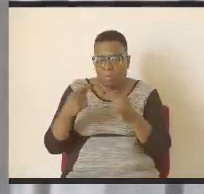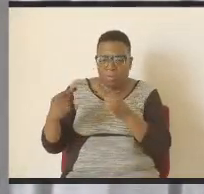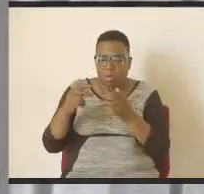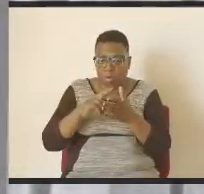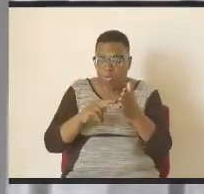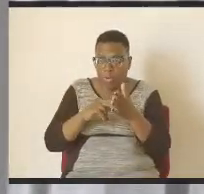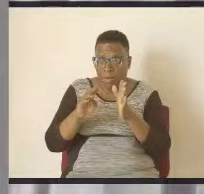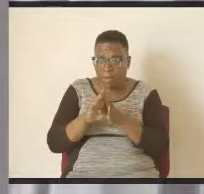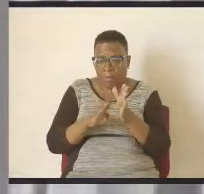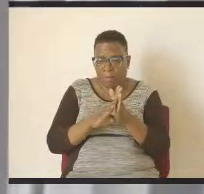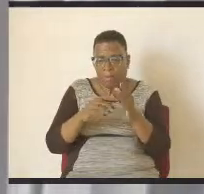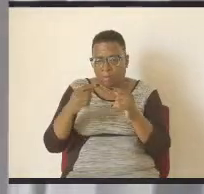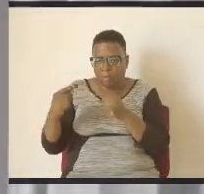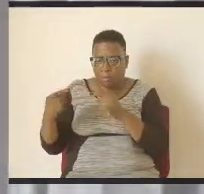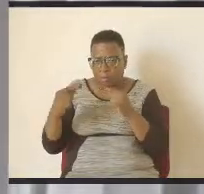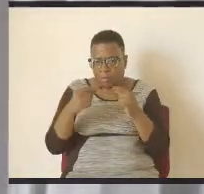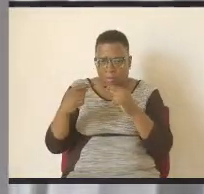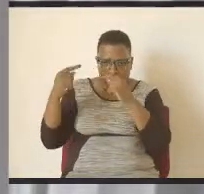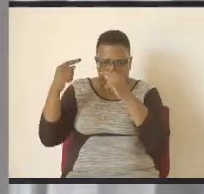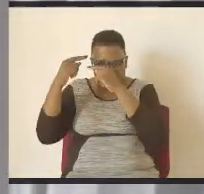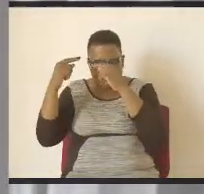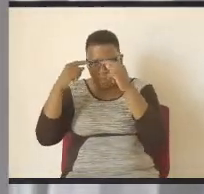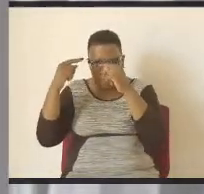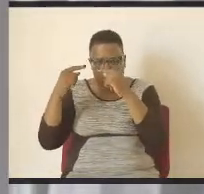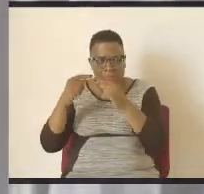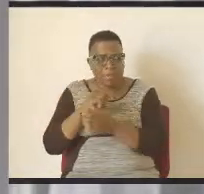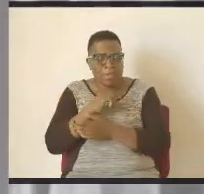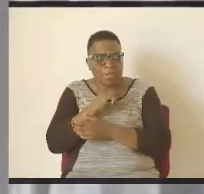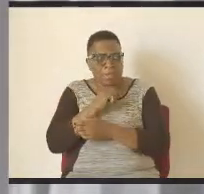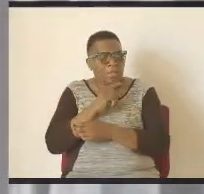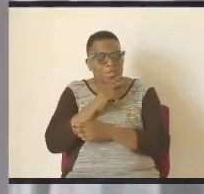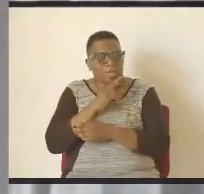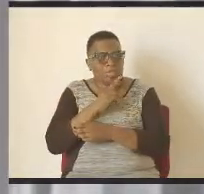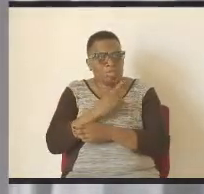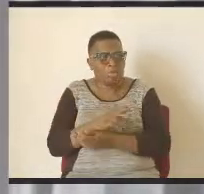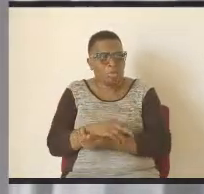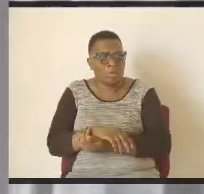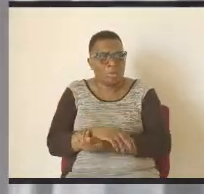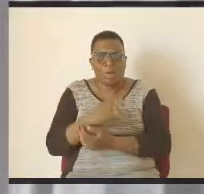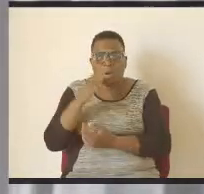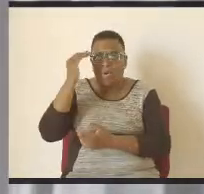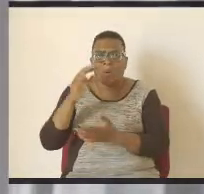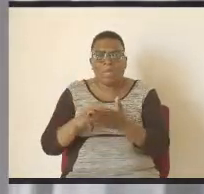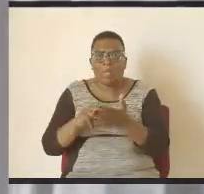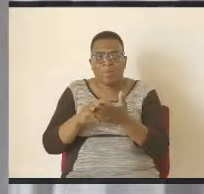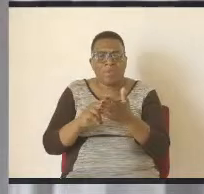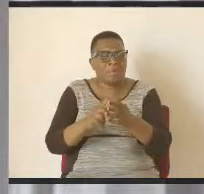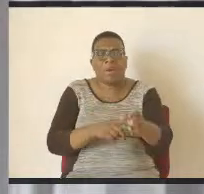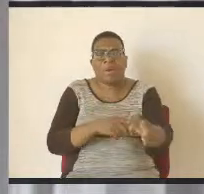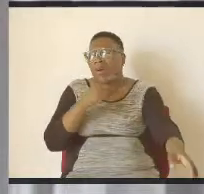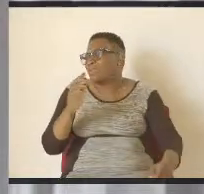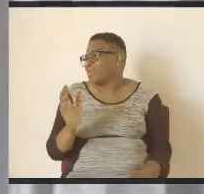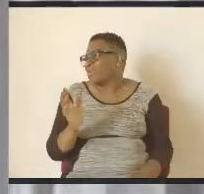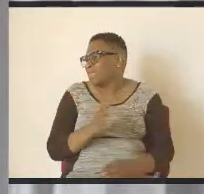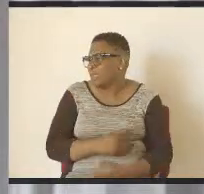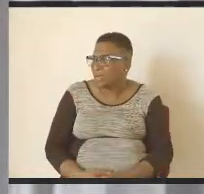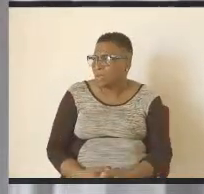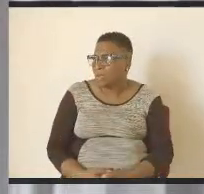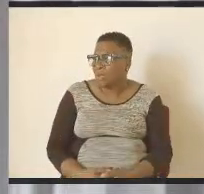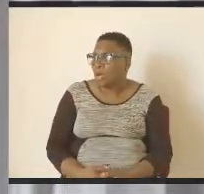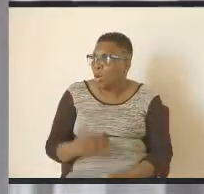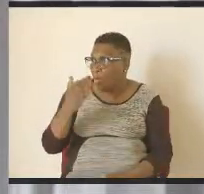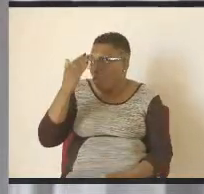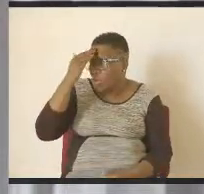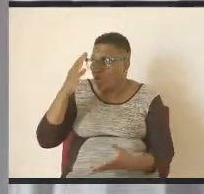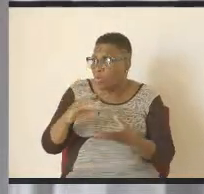And just the reactions to scripture reading. Well, why is the scripture reading so long? And let's be honest.